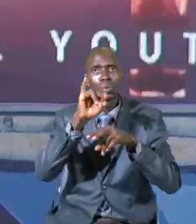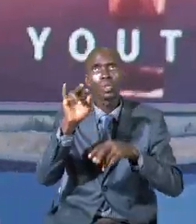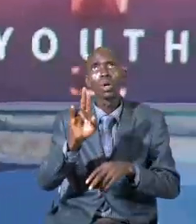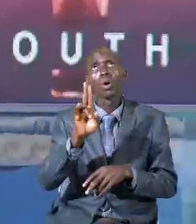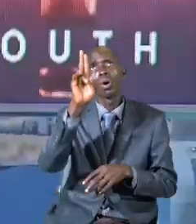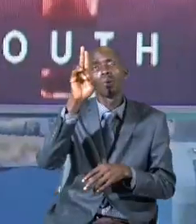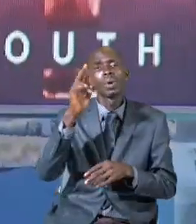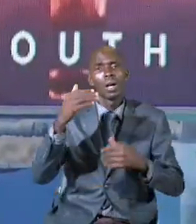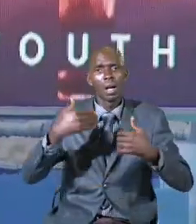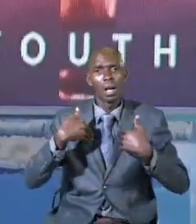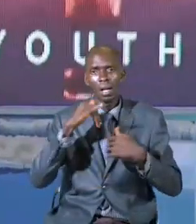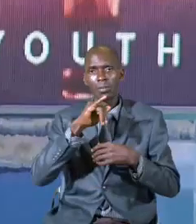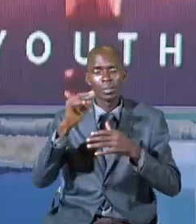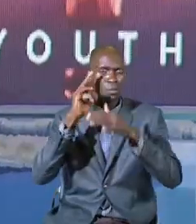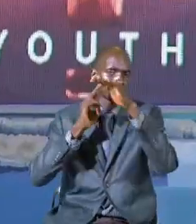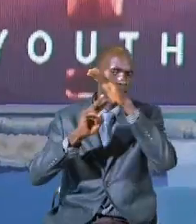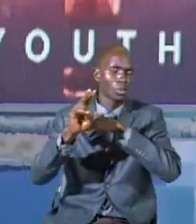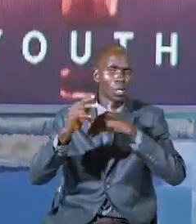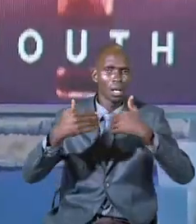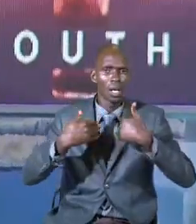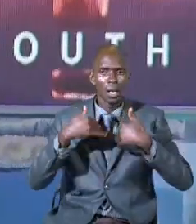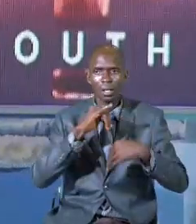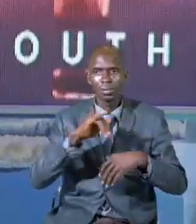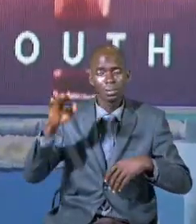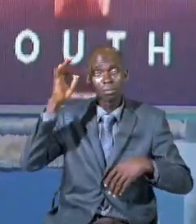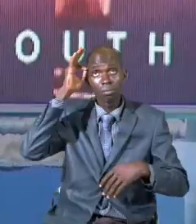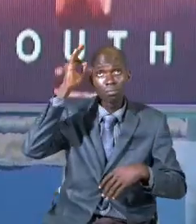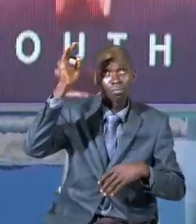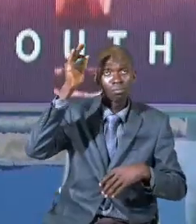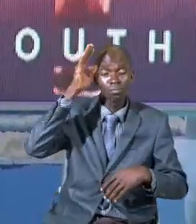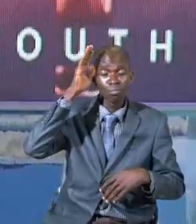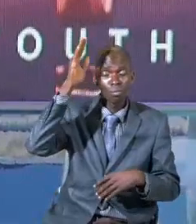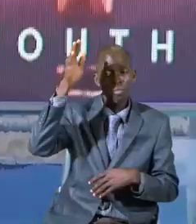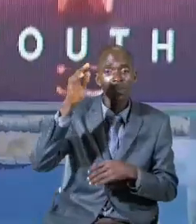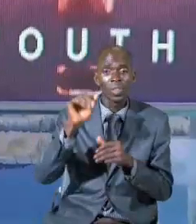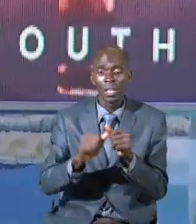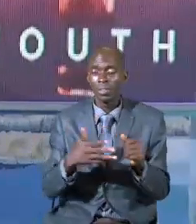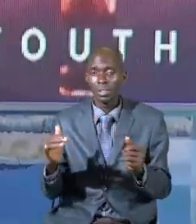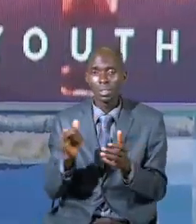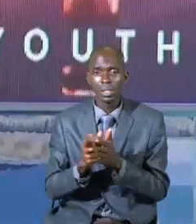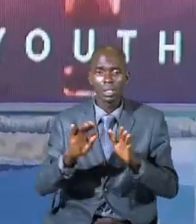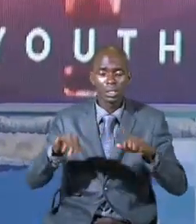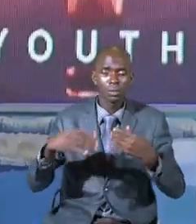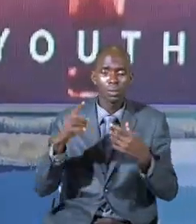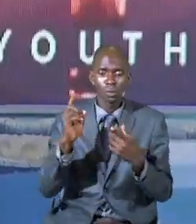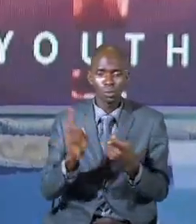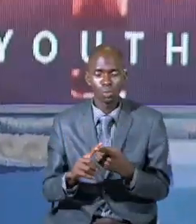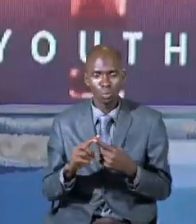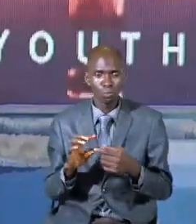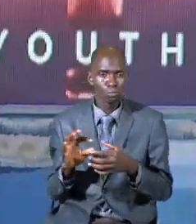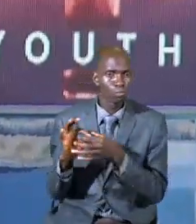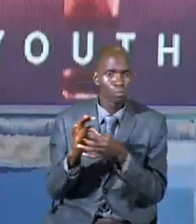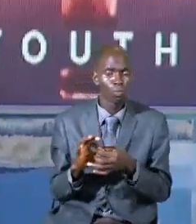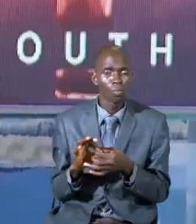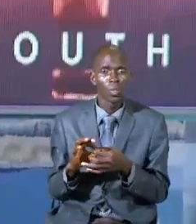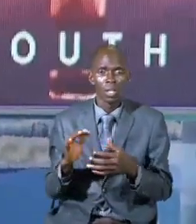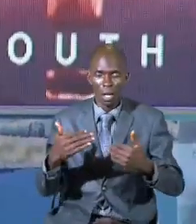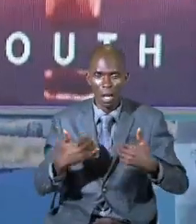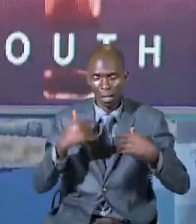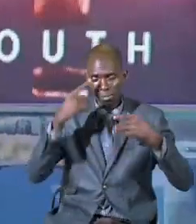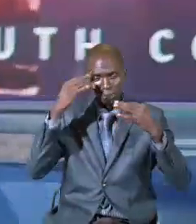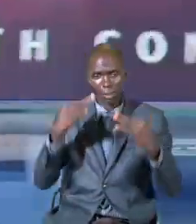making everything within me to cooperate and have determination that this that God has called